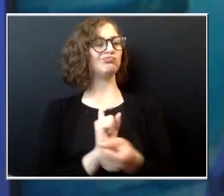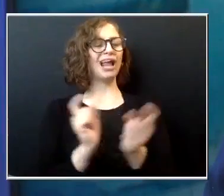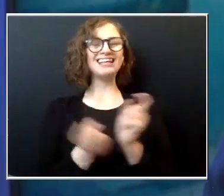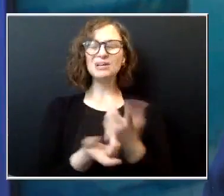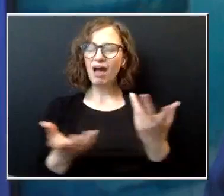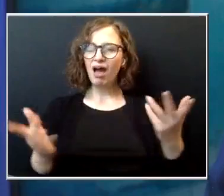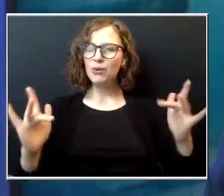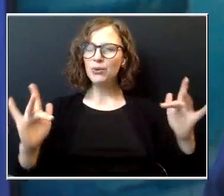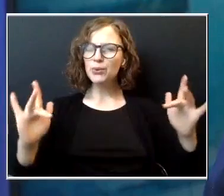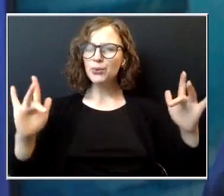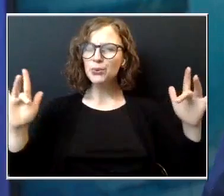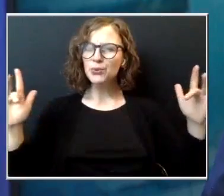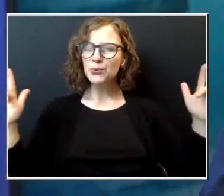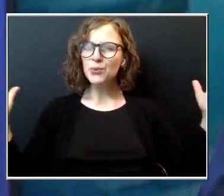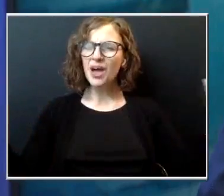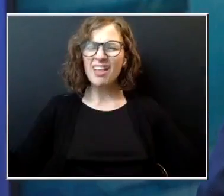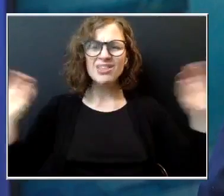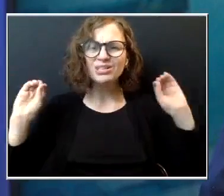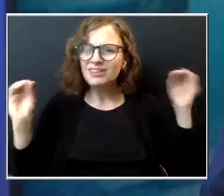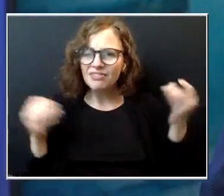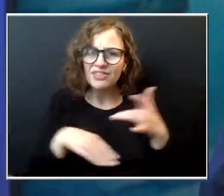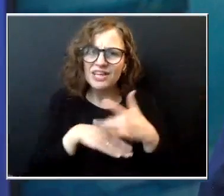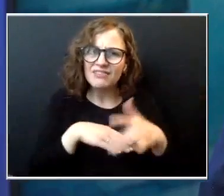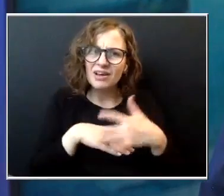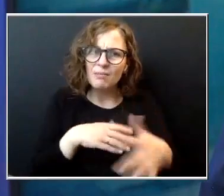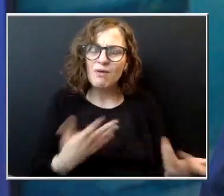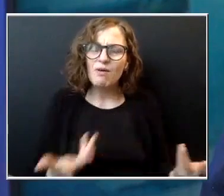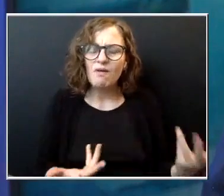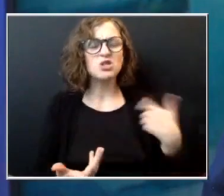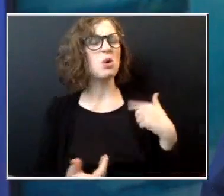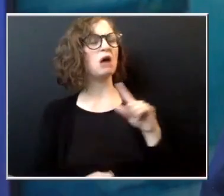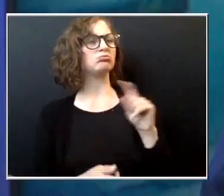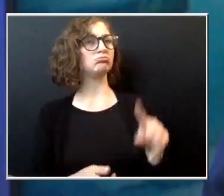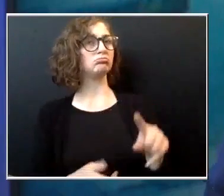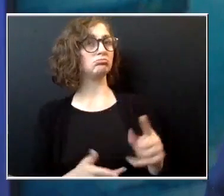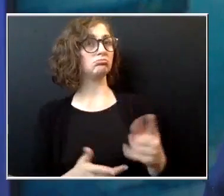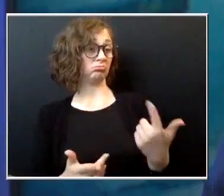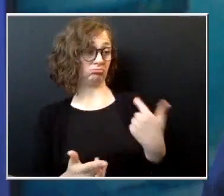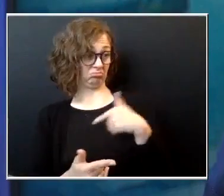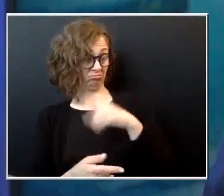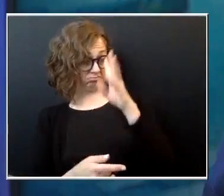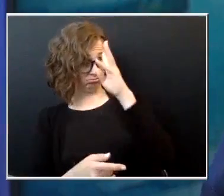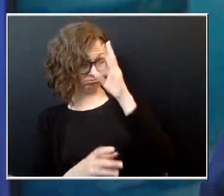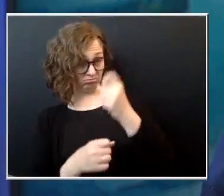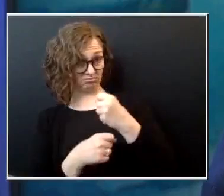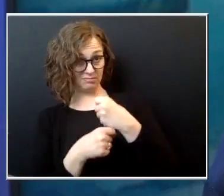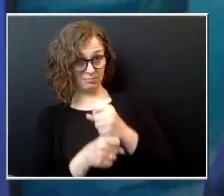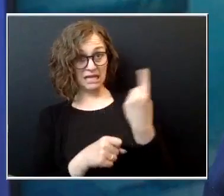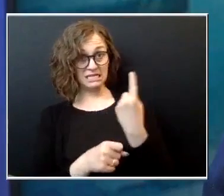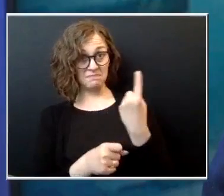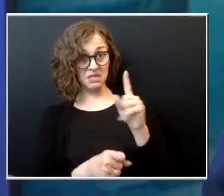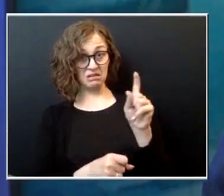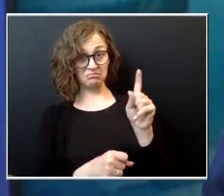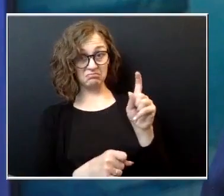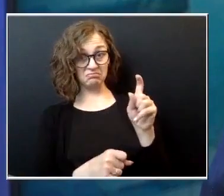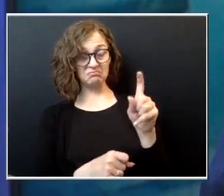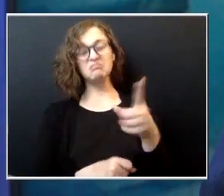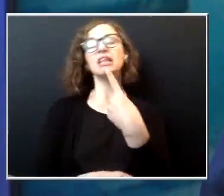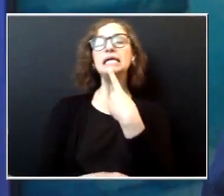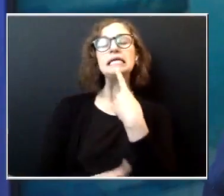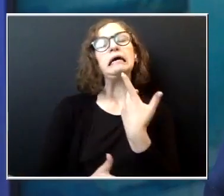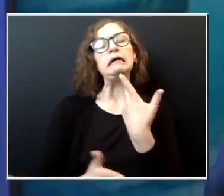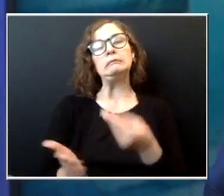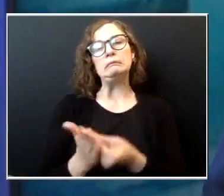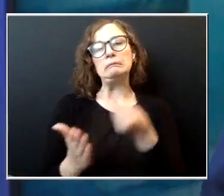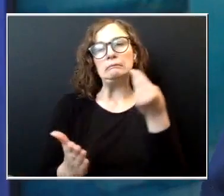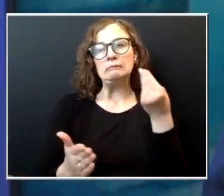asked, well, why don't we just make something? And, that person said, well, it would be really expensive. I said, but what if it was